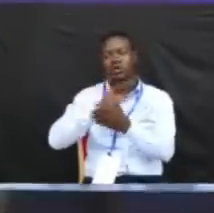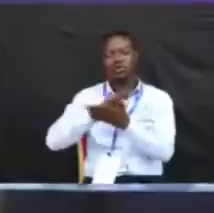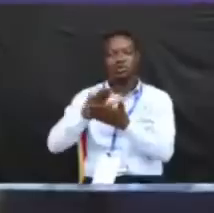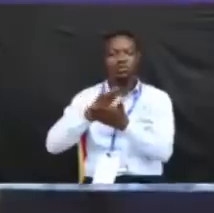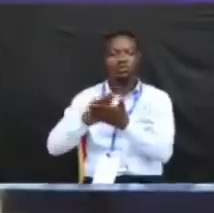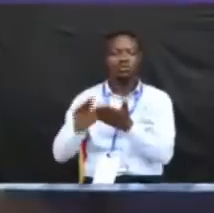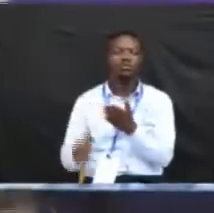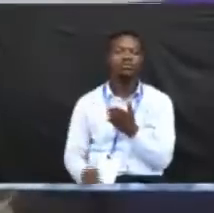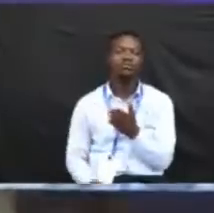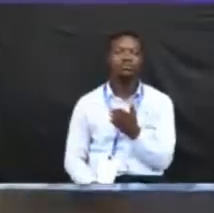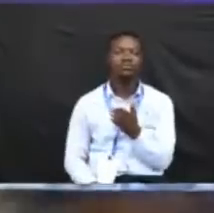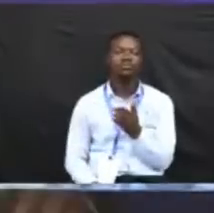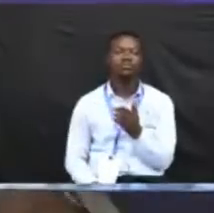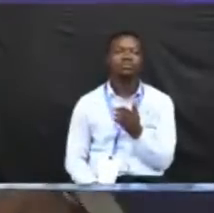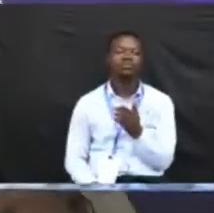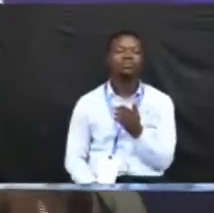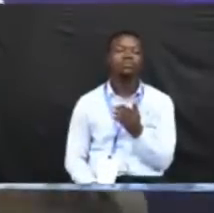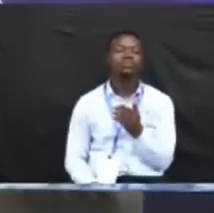welcome.